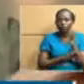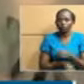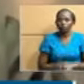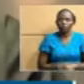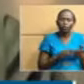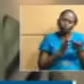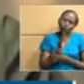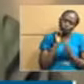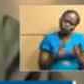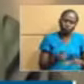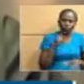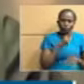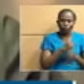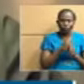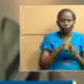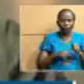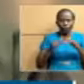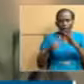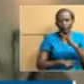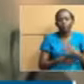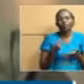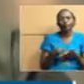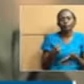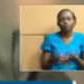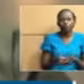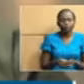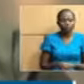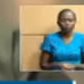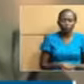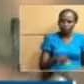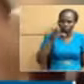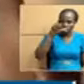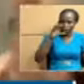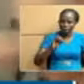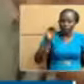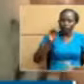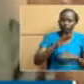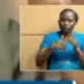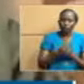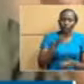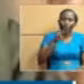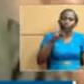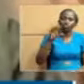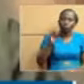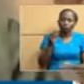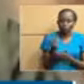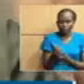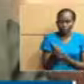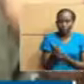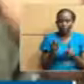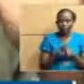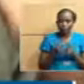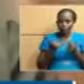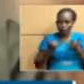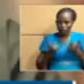the social development sector is underfunded. Actually, 90% of all NGO money, including the one which